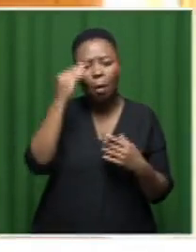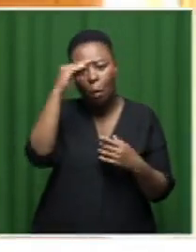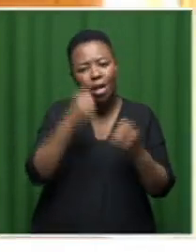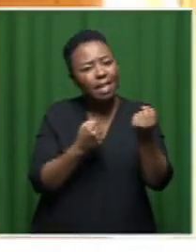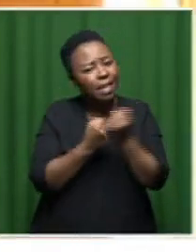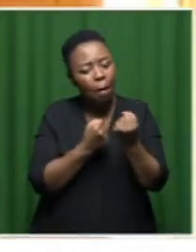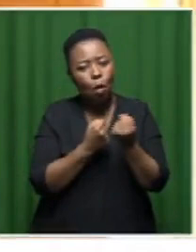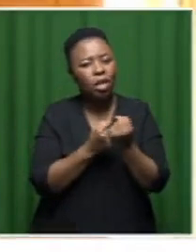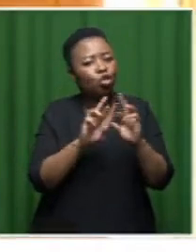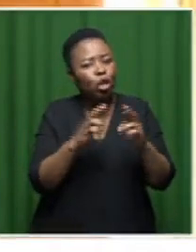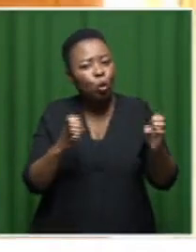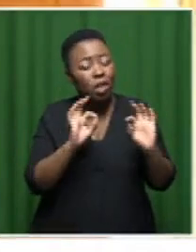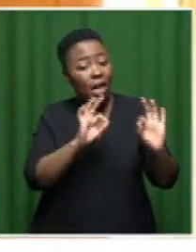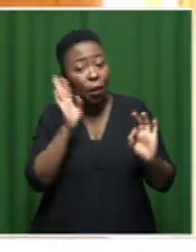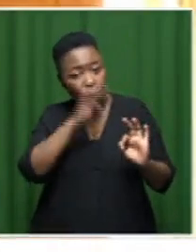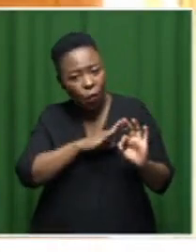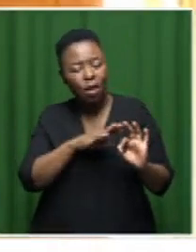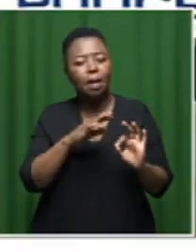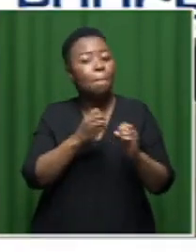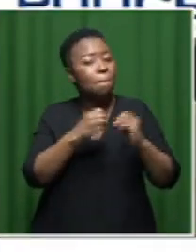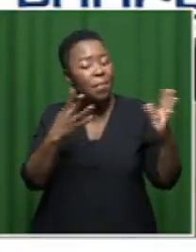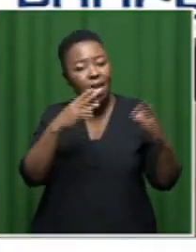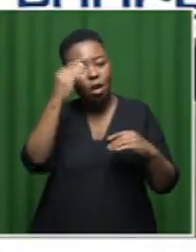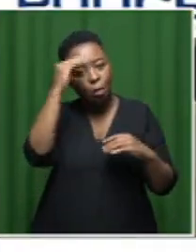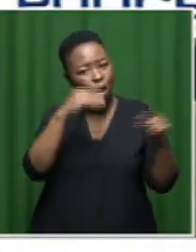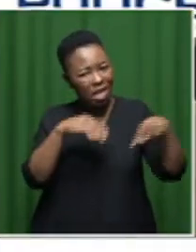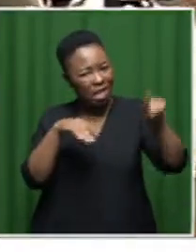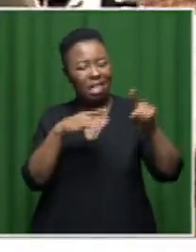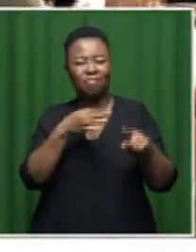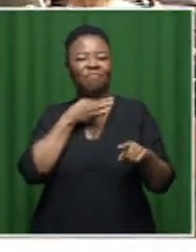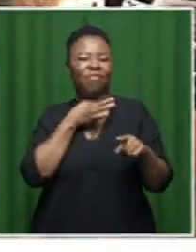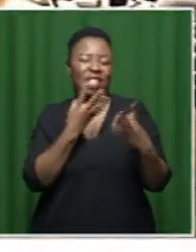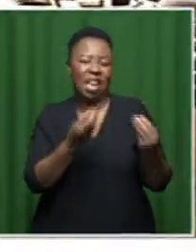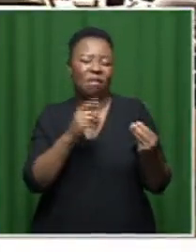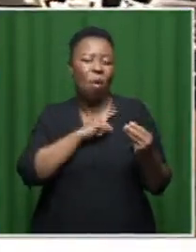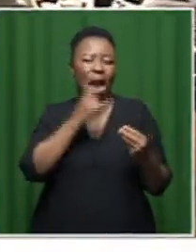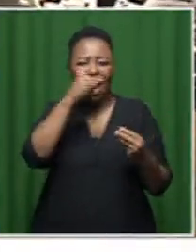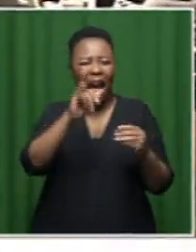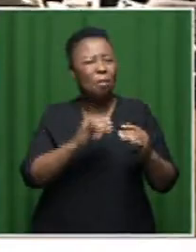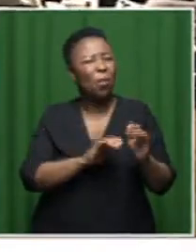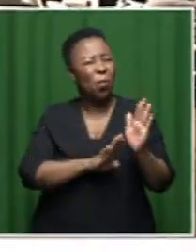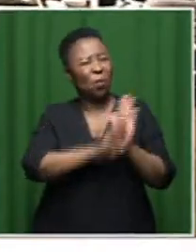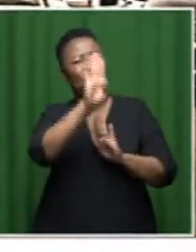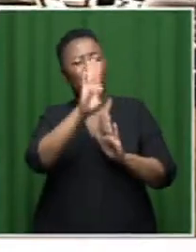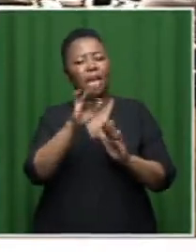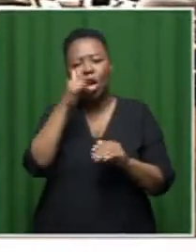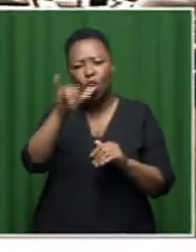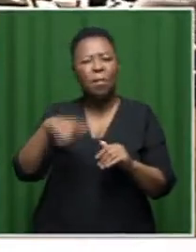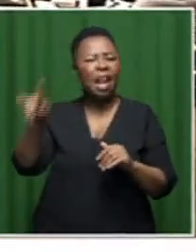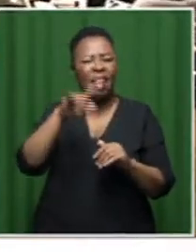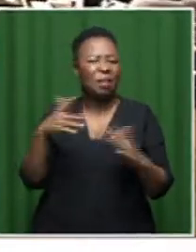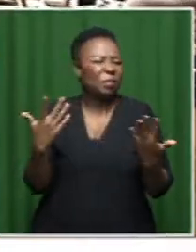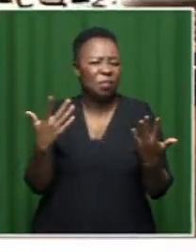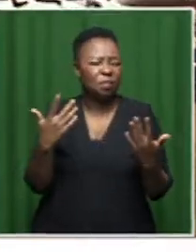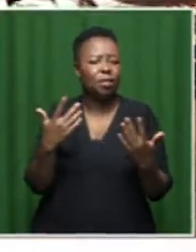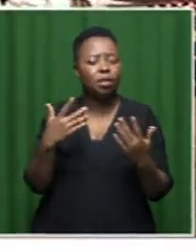right resources threatens the lives of many officers. While crime is rampant and criminals get more brazen, police